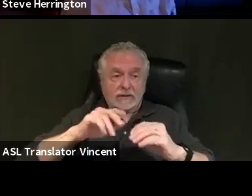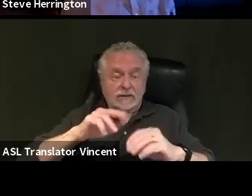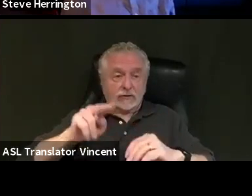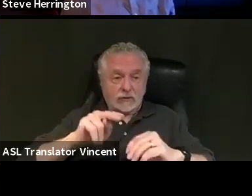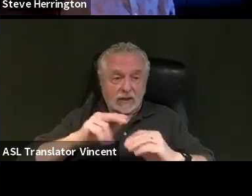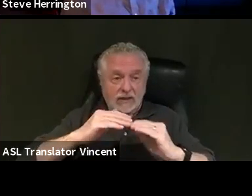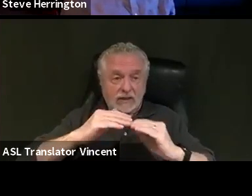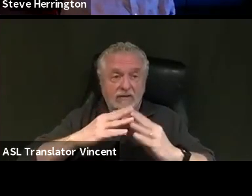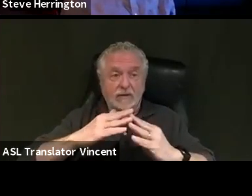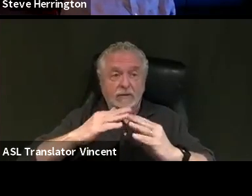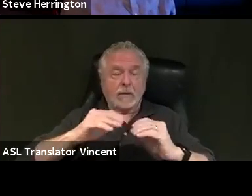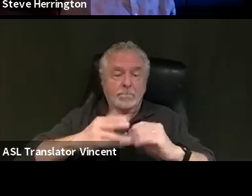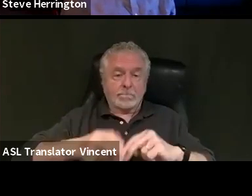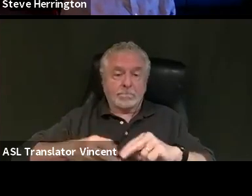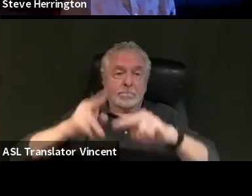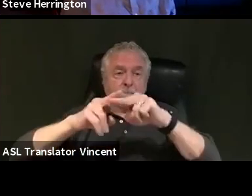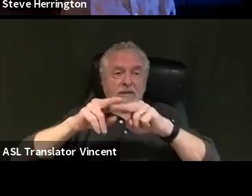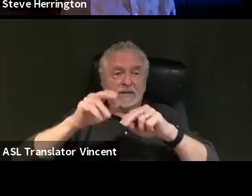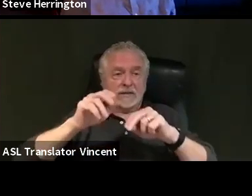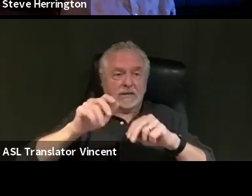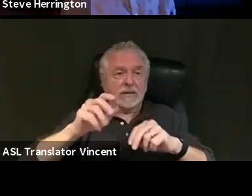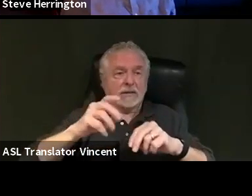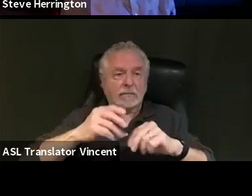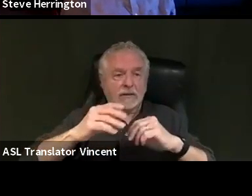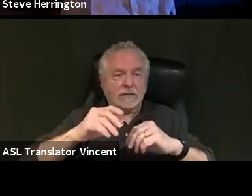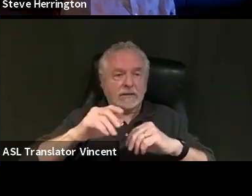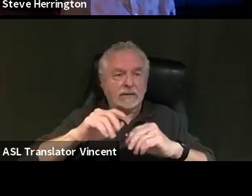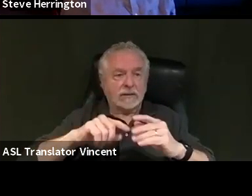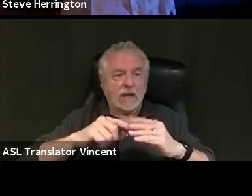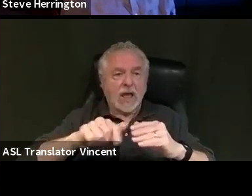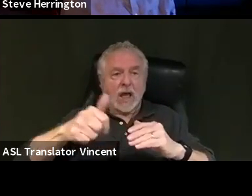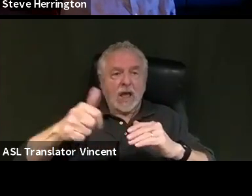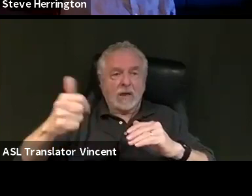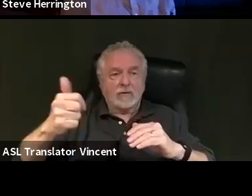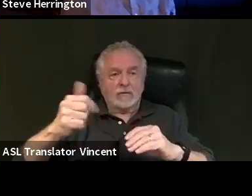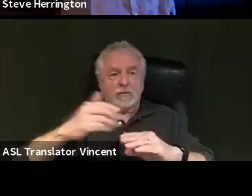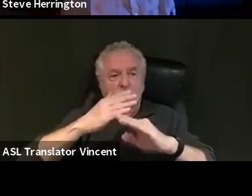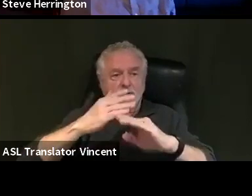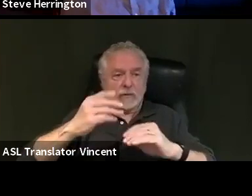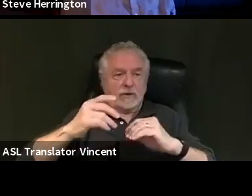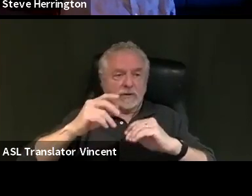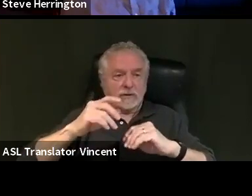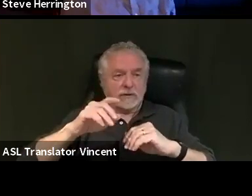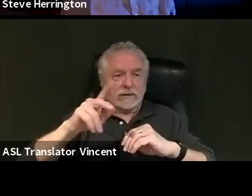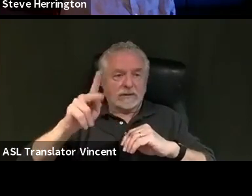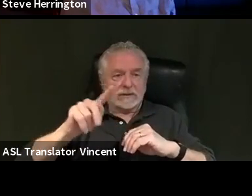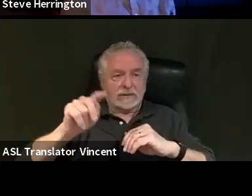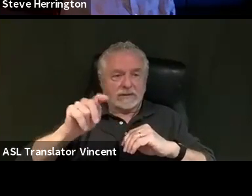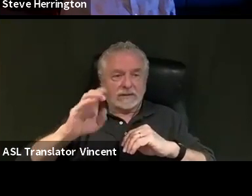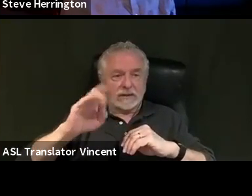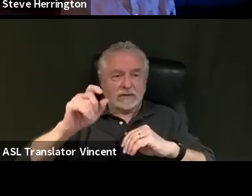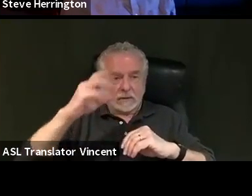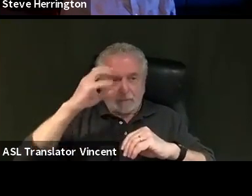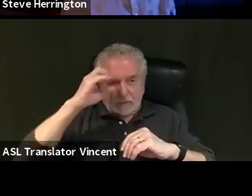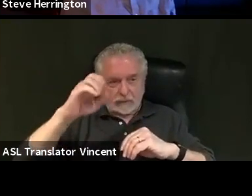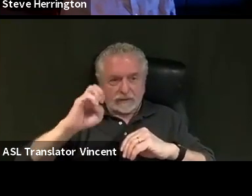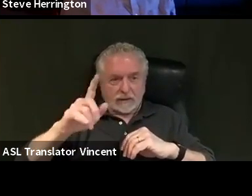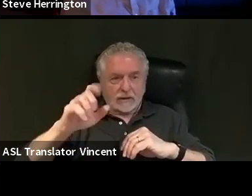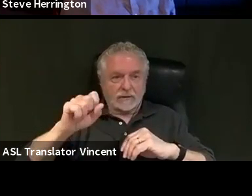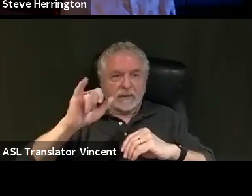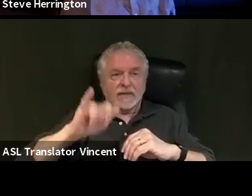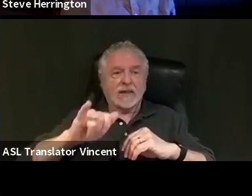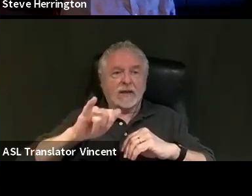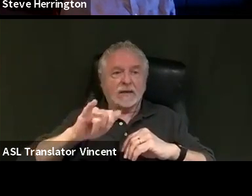antibody levels, but it bumps them up. And in addition, it might stimulate the other arm of the immune system called the T cells, which are memory cells. So